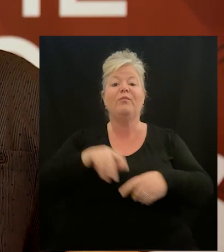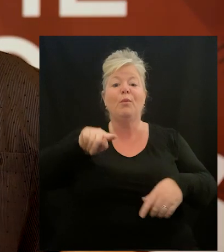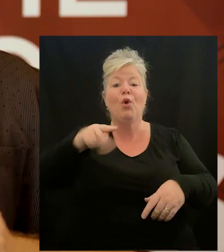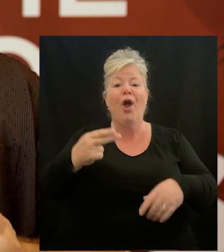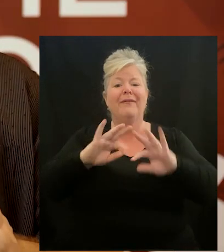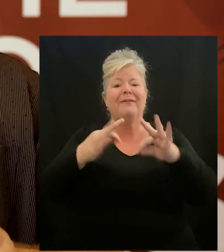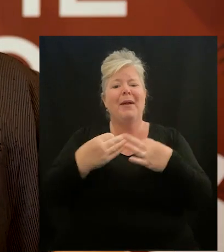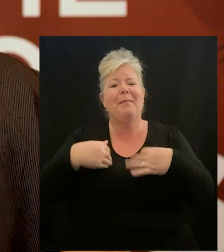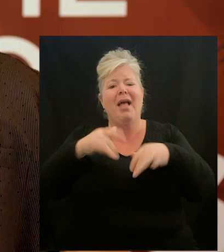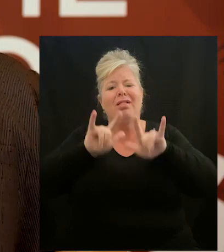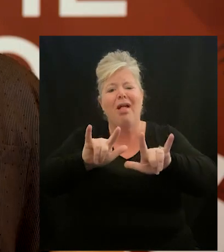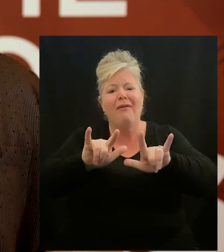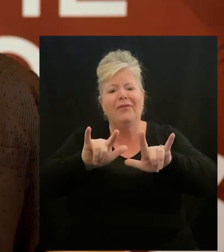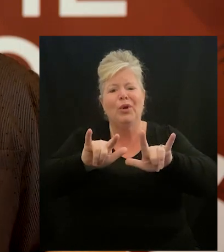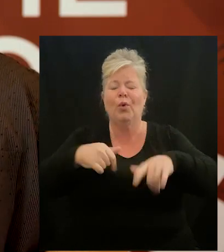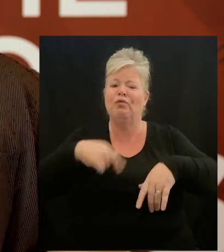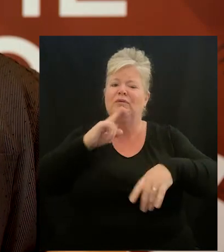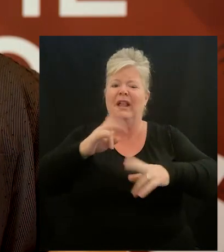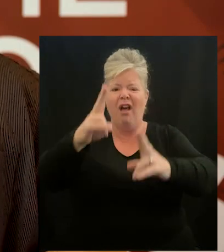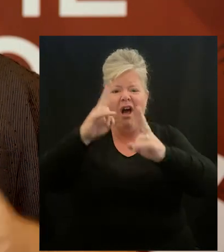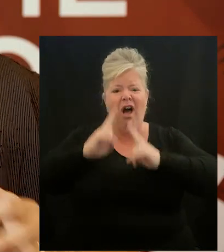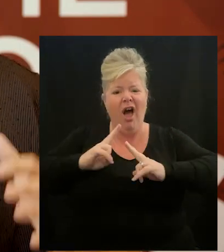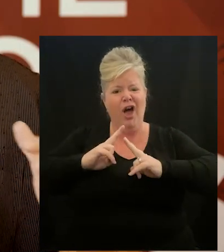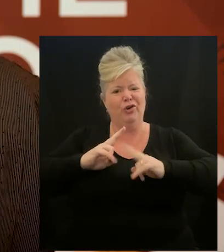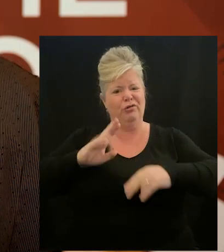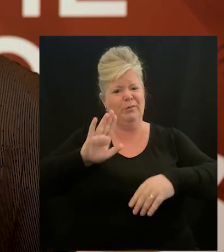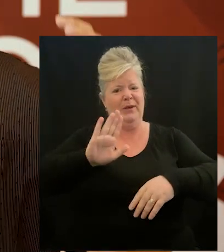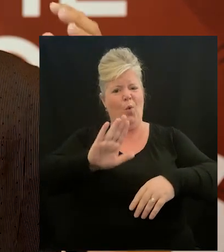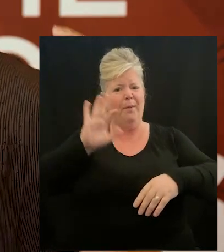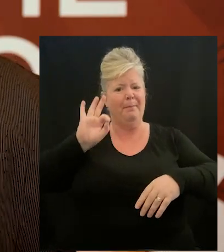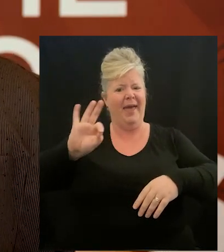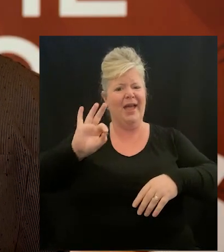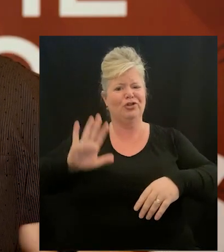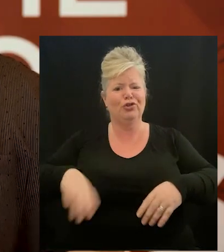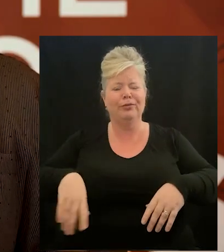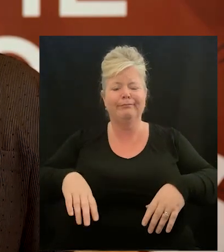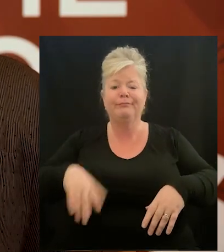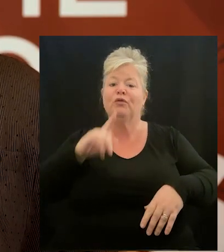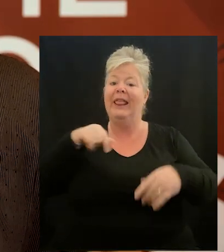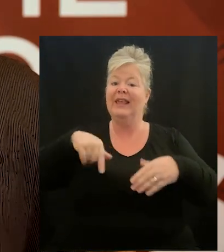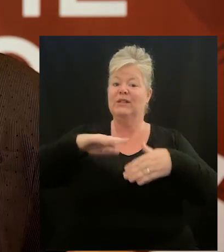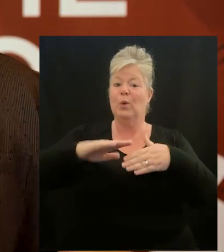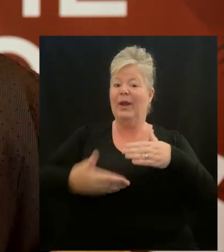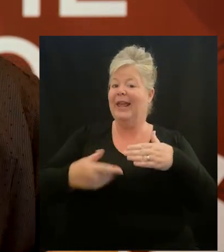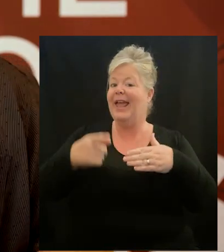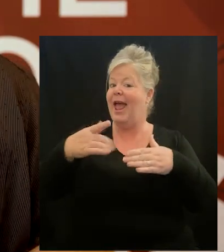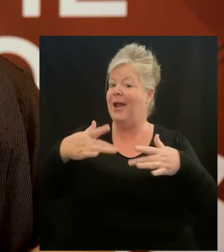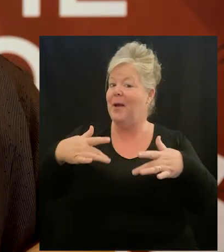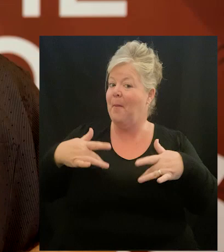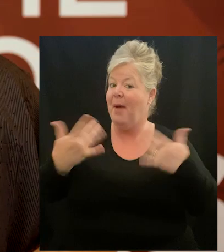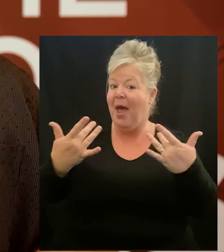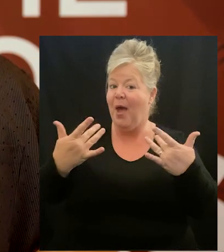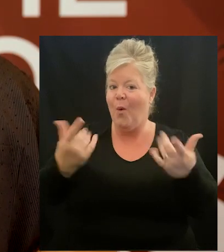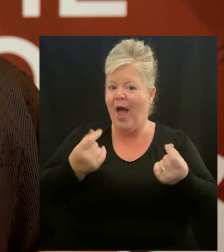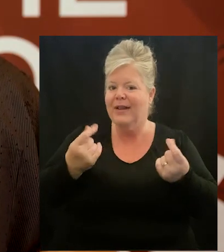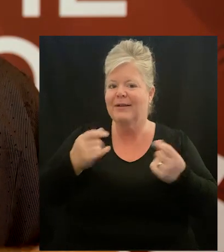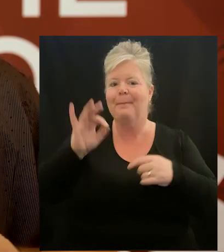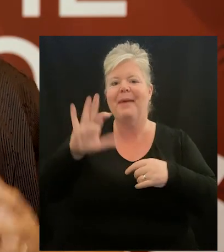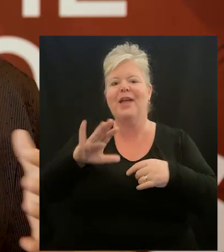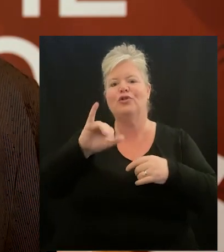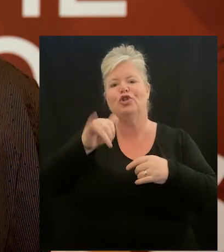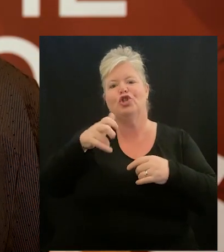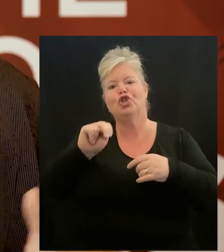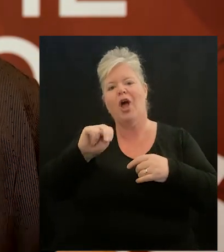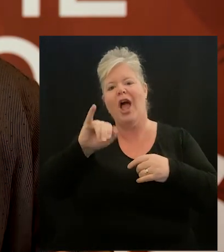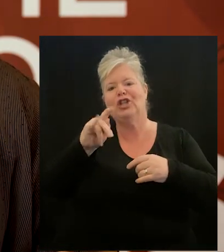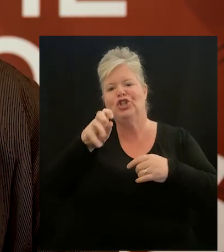Pure Heart family, I love you so much. What an honor to be one of the pastors at this great church. This weekend, you are in for a treat. Pastor John Jennings is